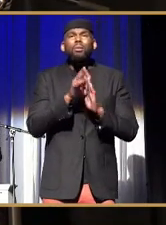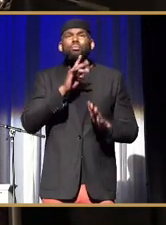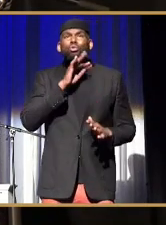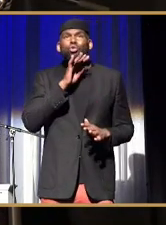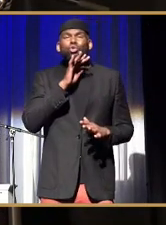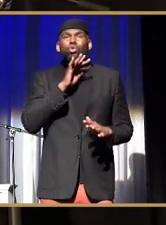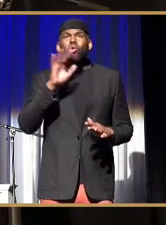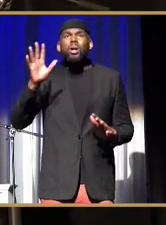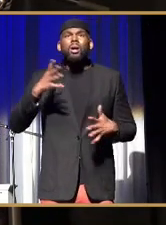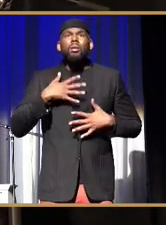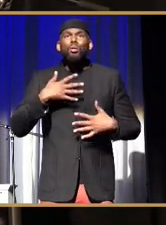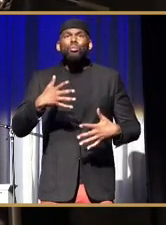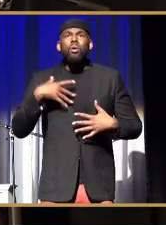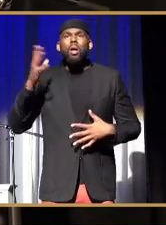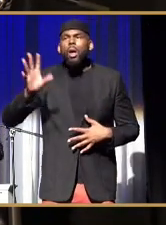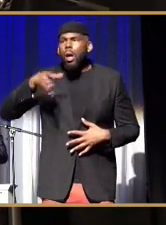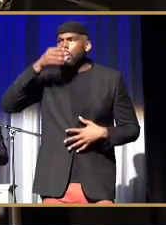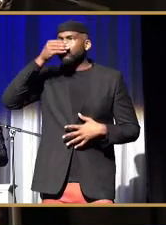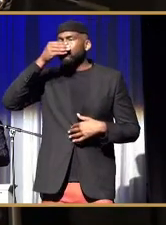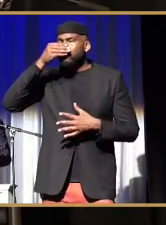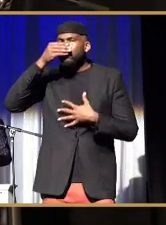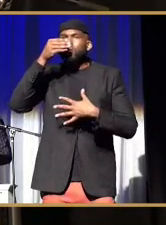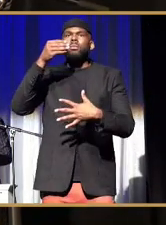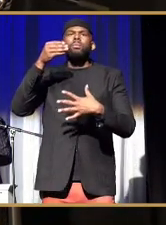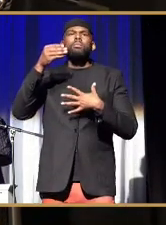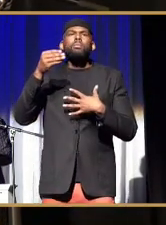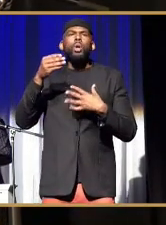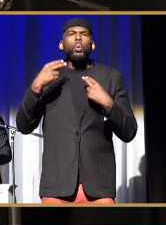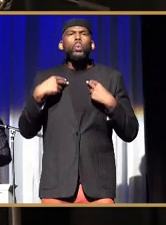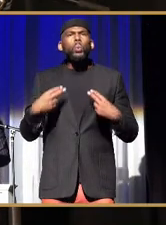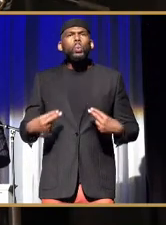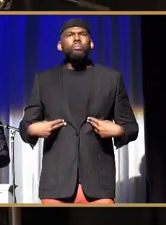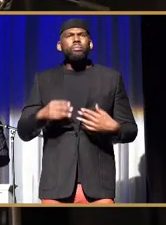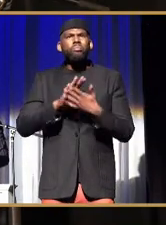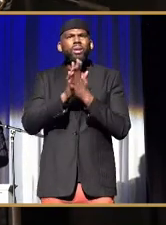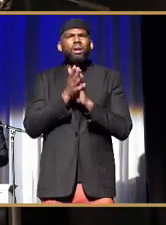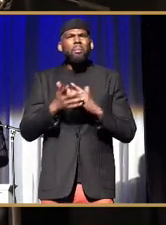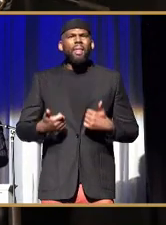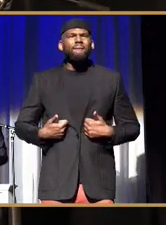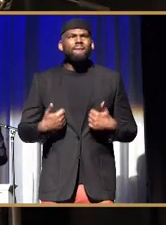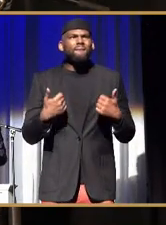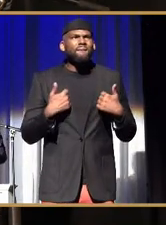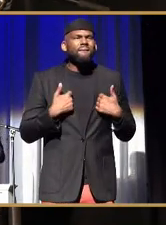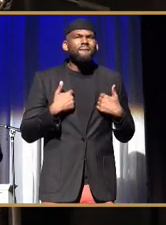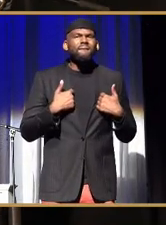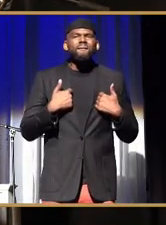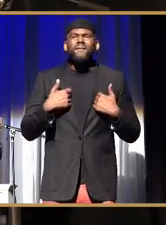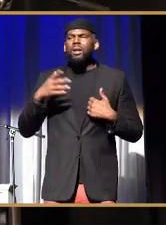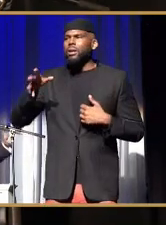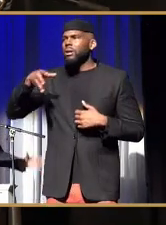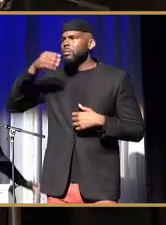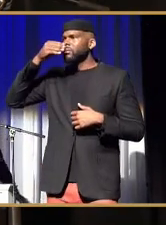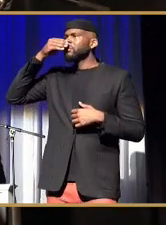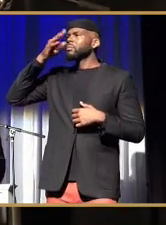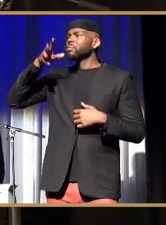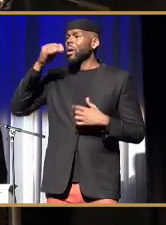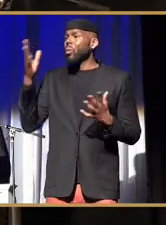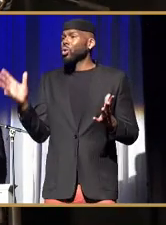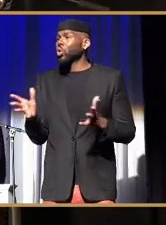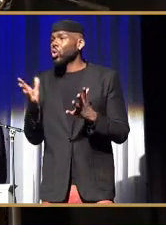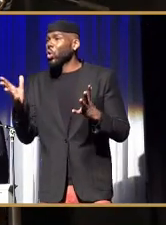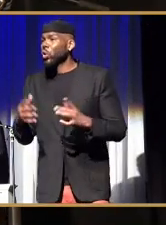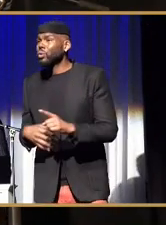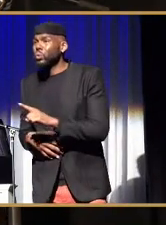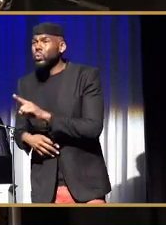Spirit breathed into humankind and breathed into their nostrils. And I want to encourage us,